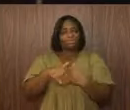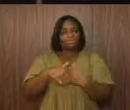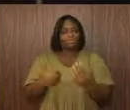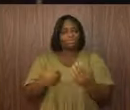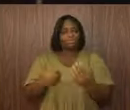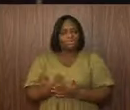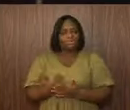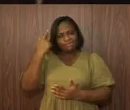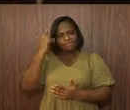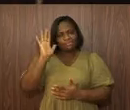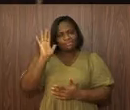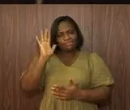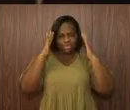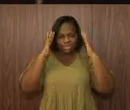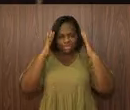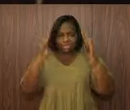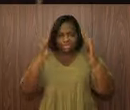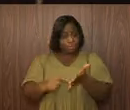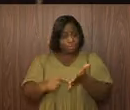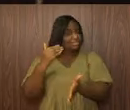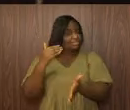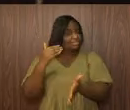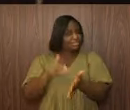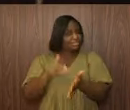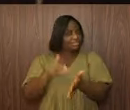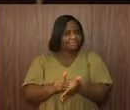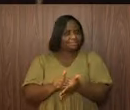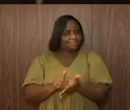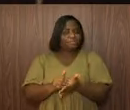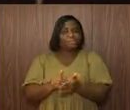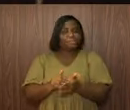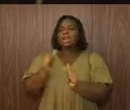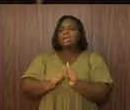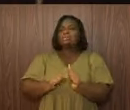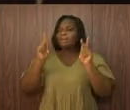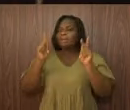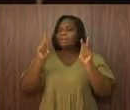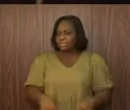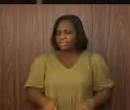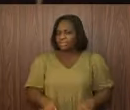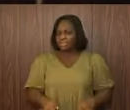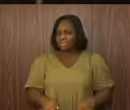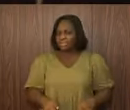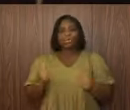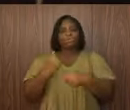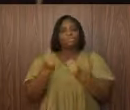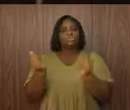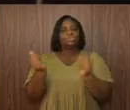attention. And once again, wish each one of you Merry Christmas.